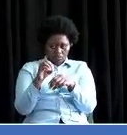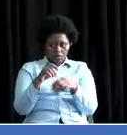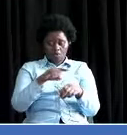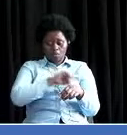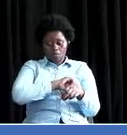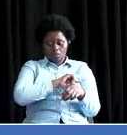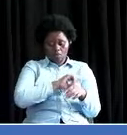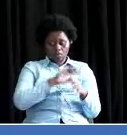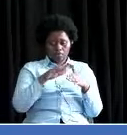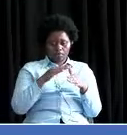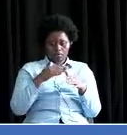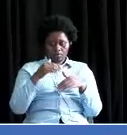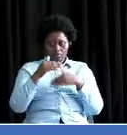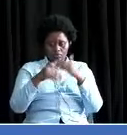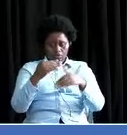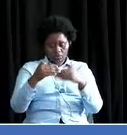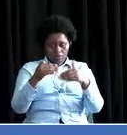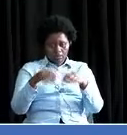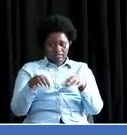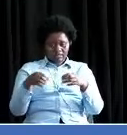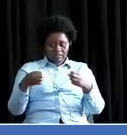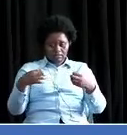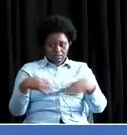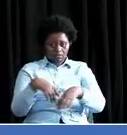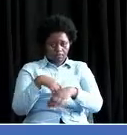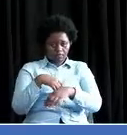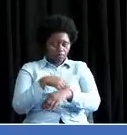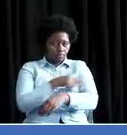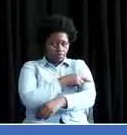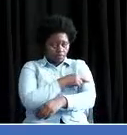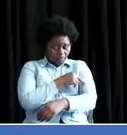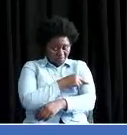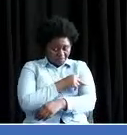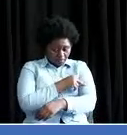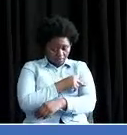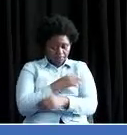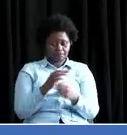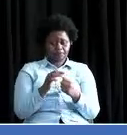the process starts from officials. ESCO